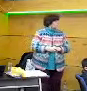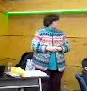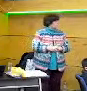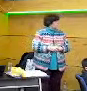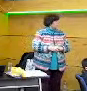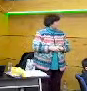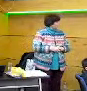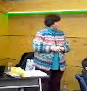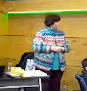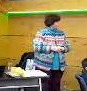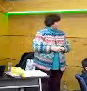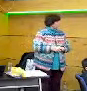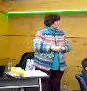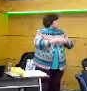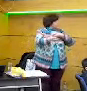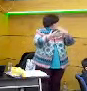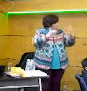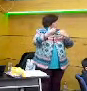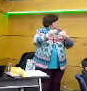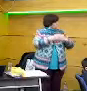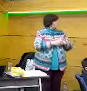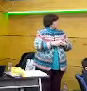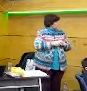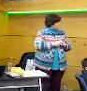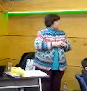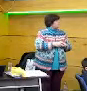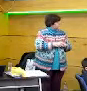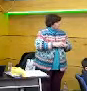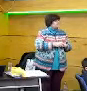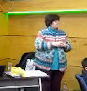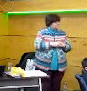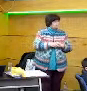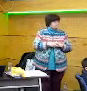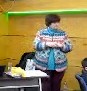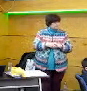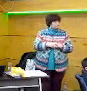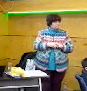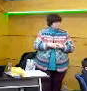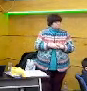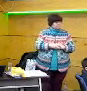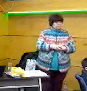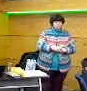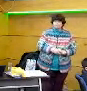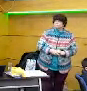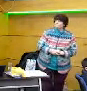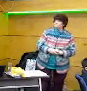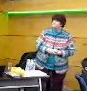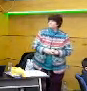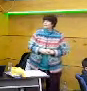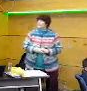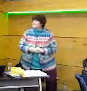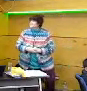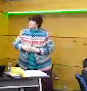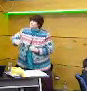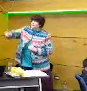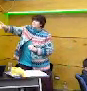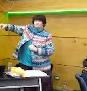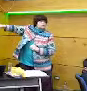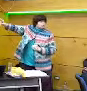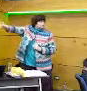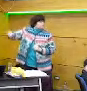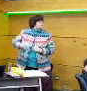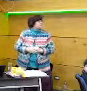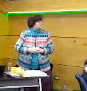popular pet rock song. You could change that word and it would still make sense. Okay? Did